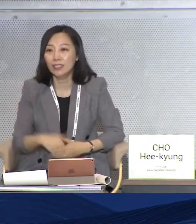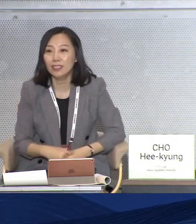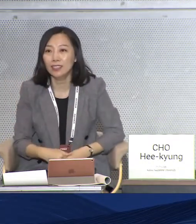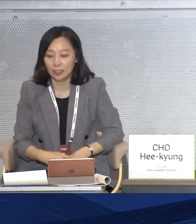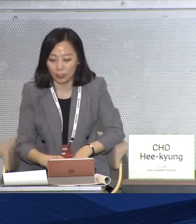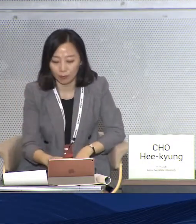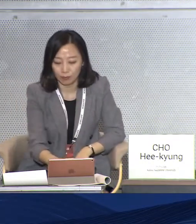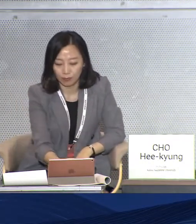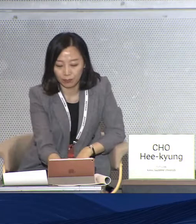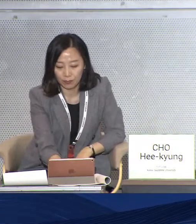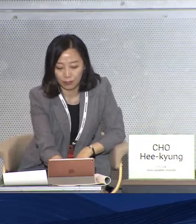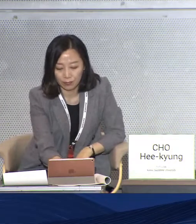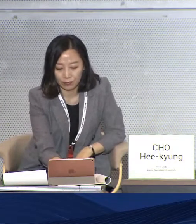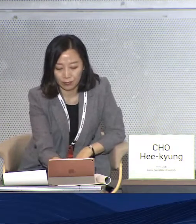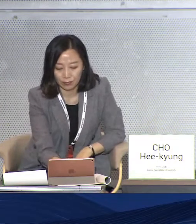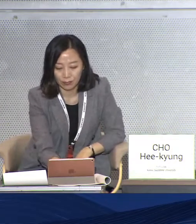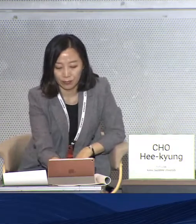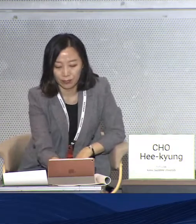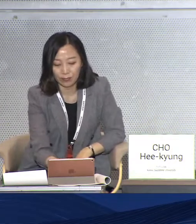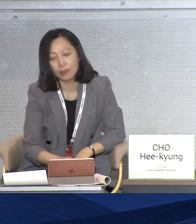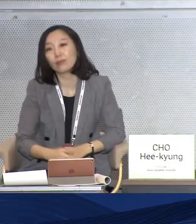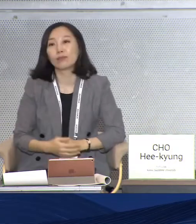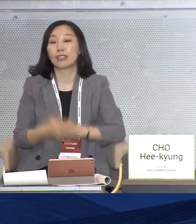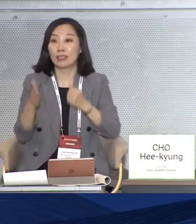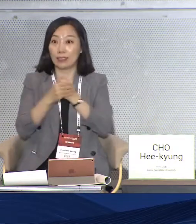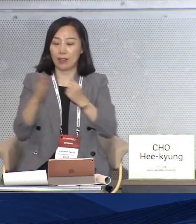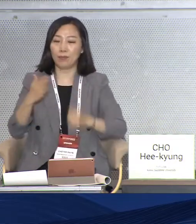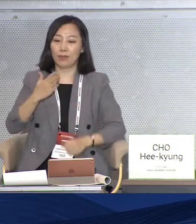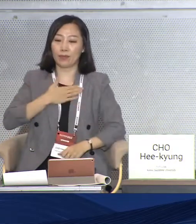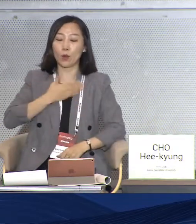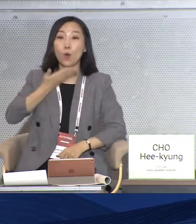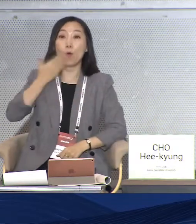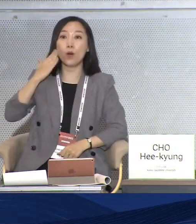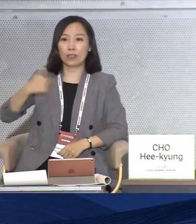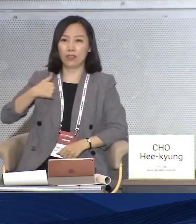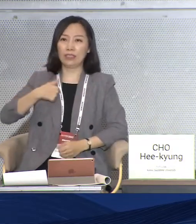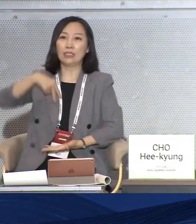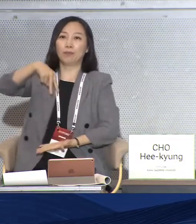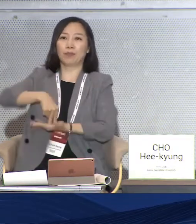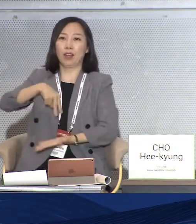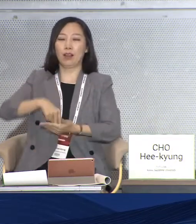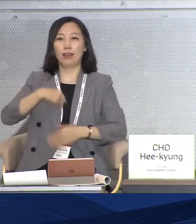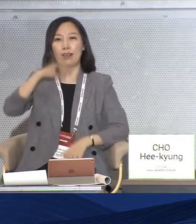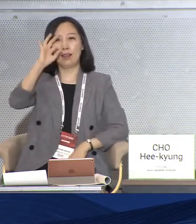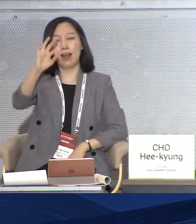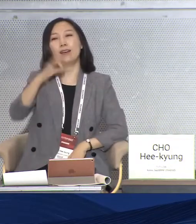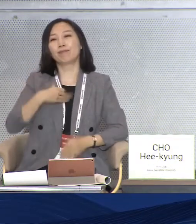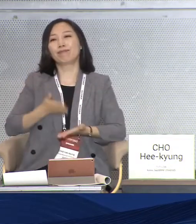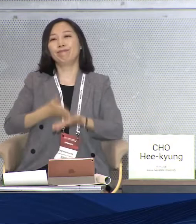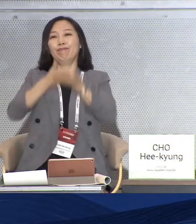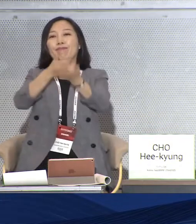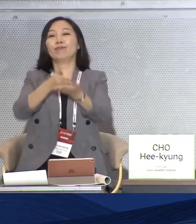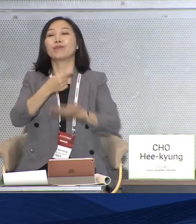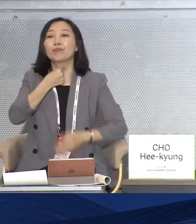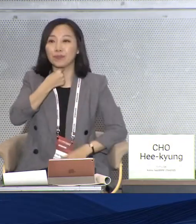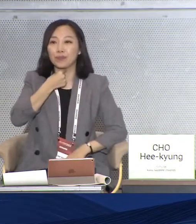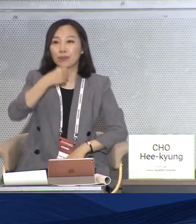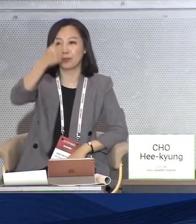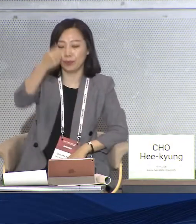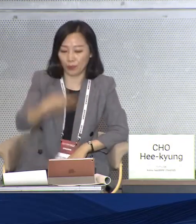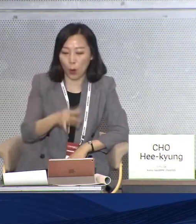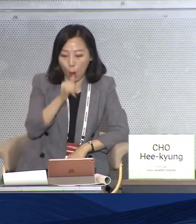outset, there was a quantitative growth, but if we think about the qualitative growth, I am still quite